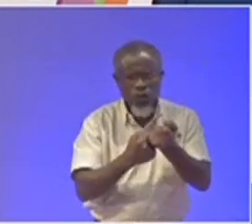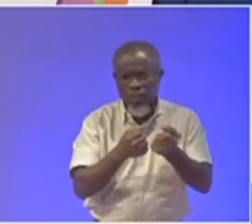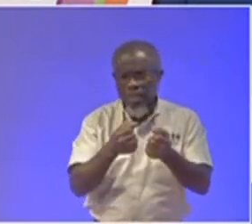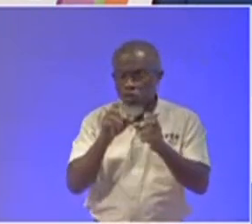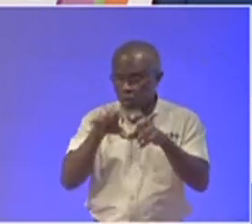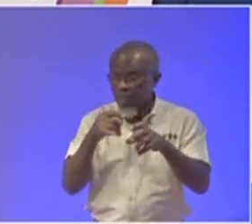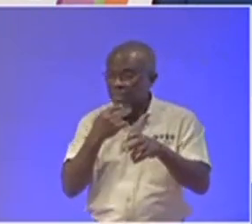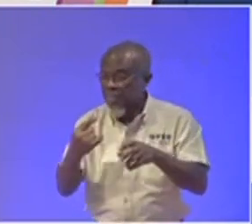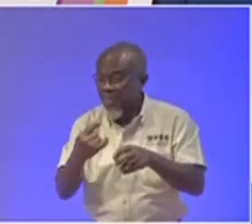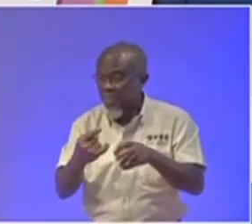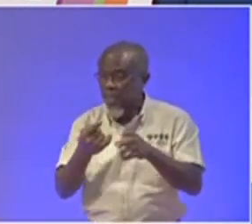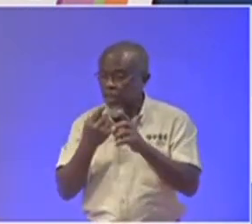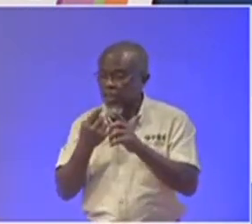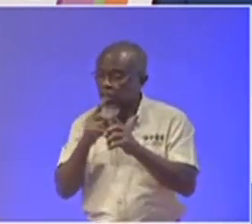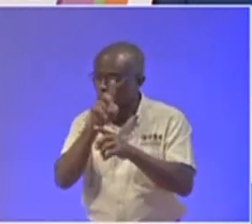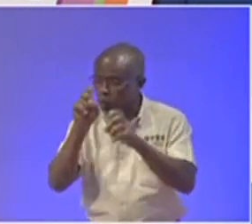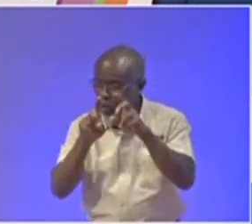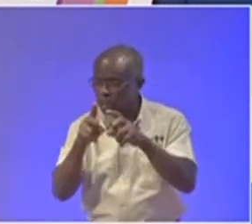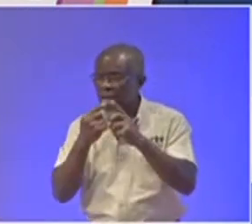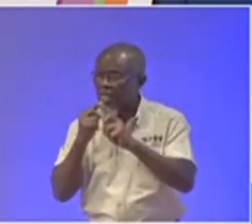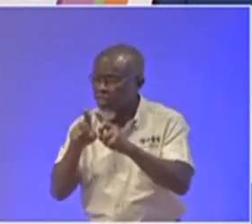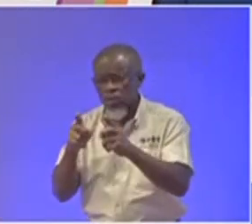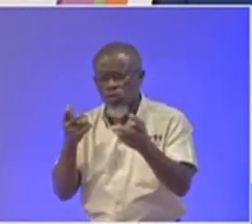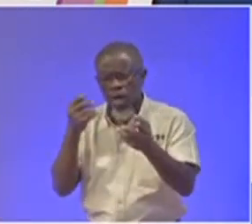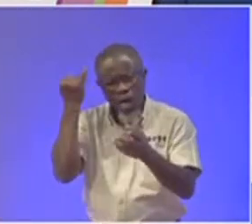going on to the ministry's website at